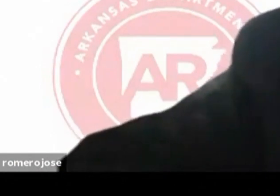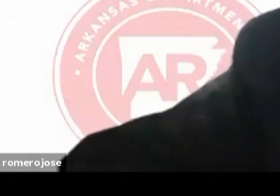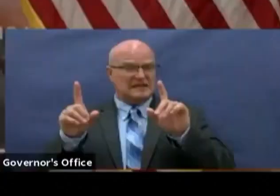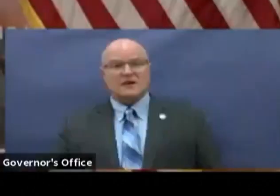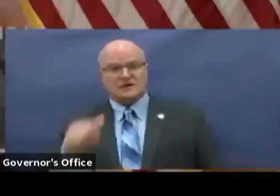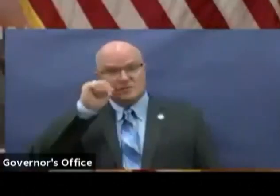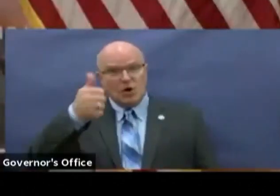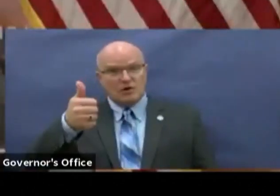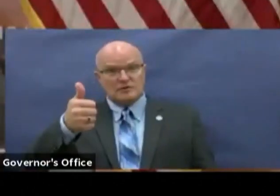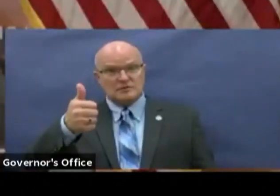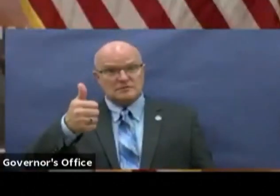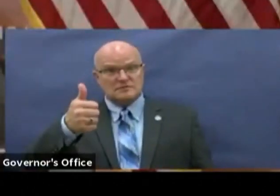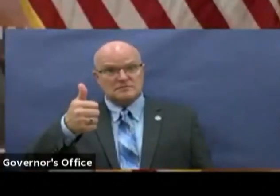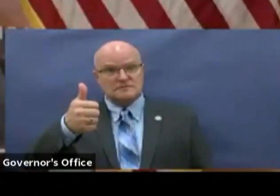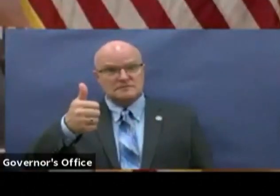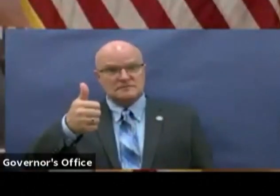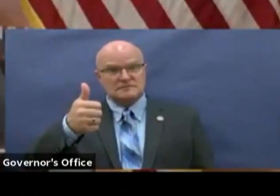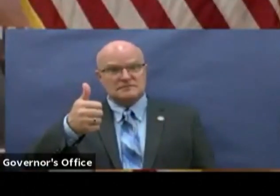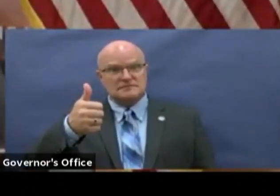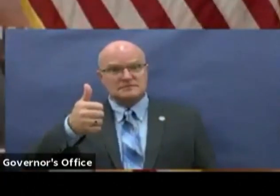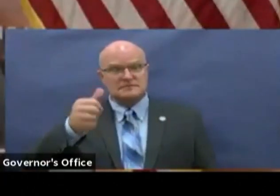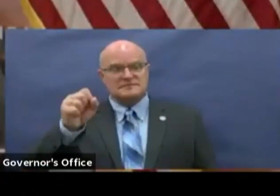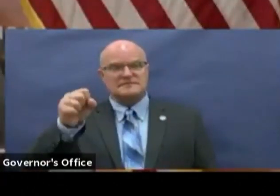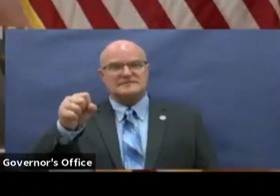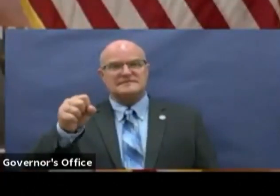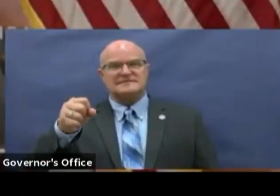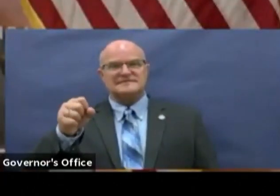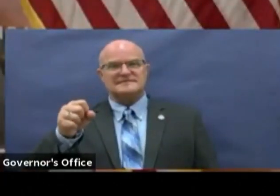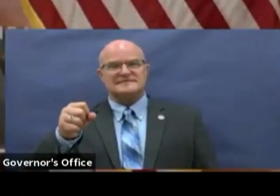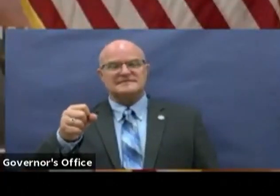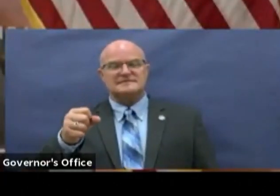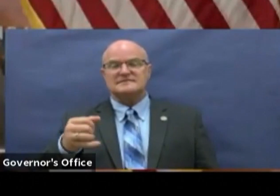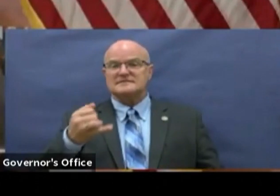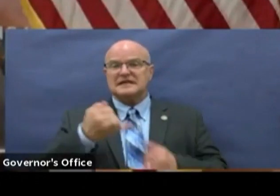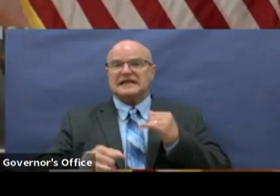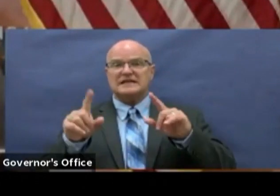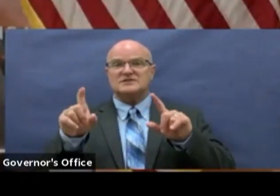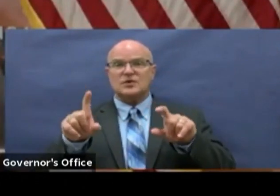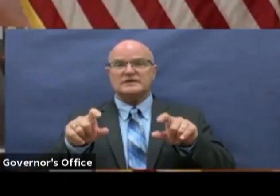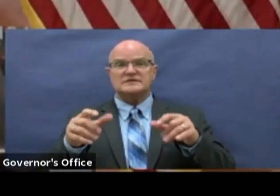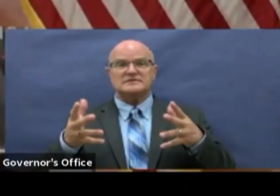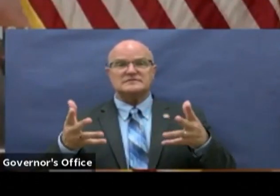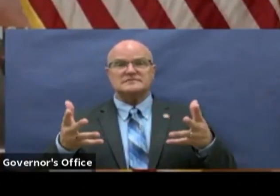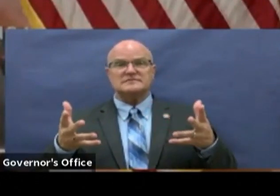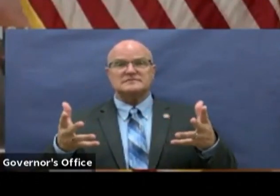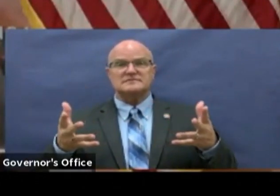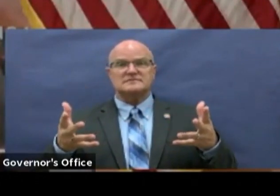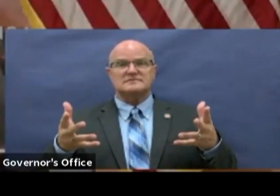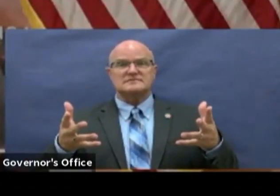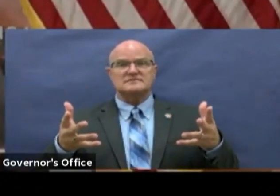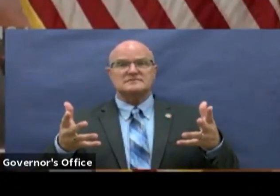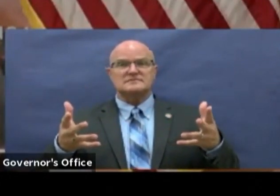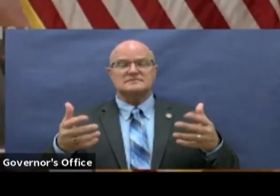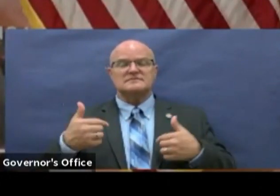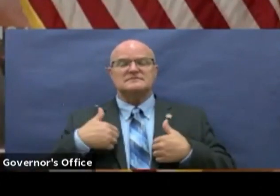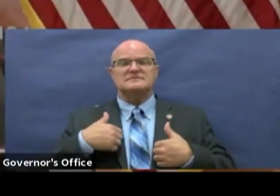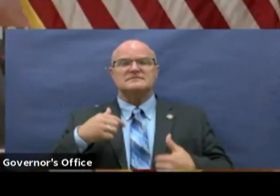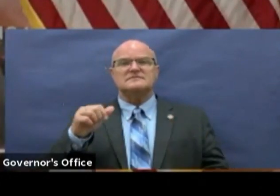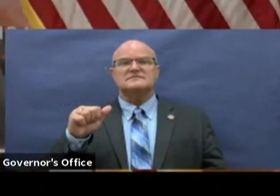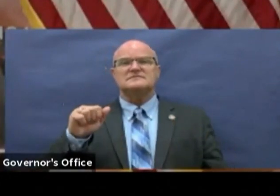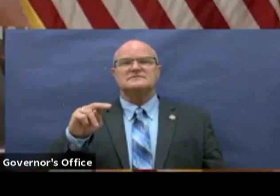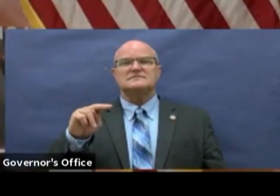tomorrow. Yes, sir. Any last question? Hey, this is Andy Davis with